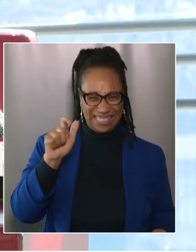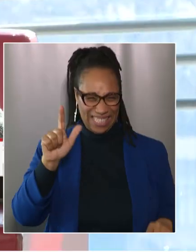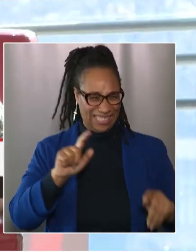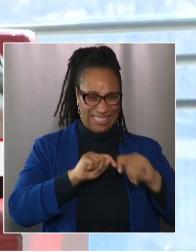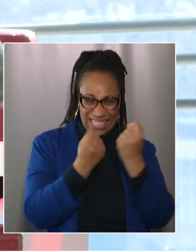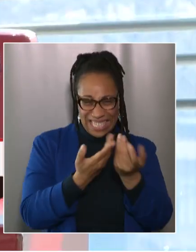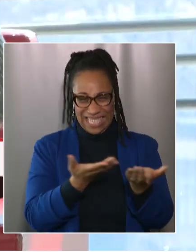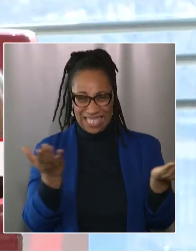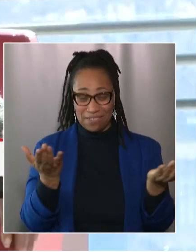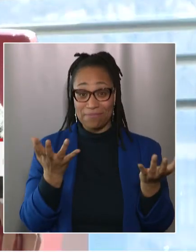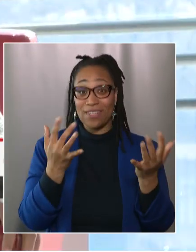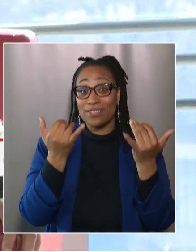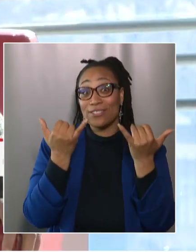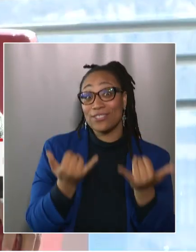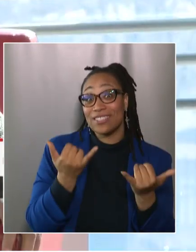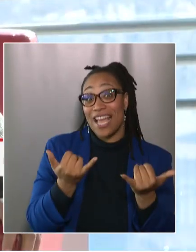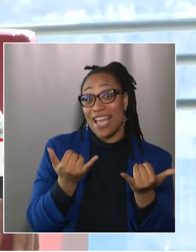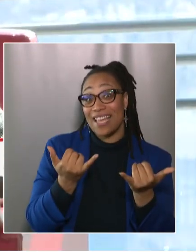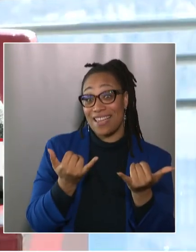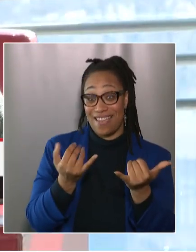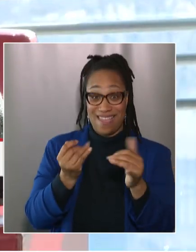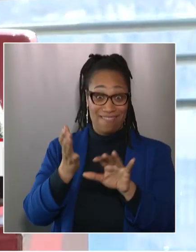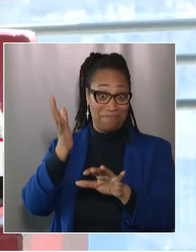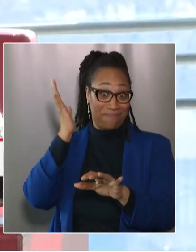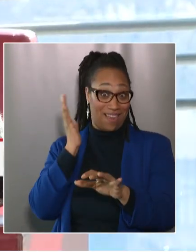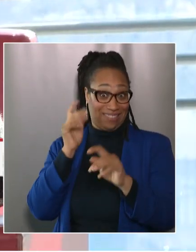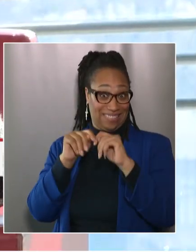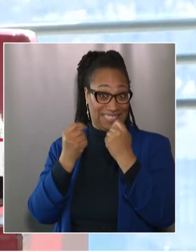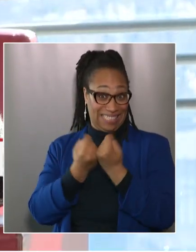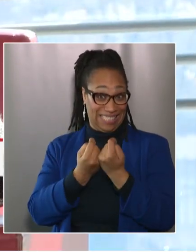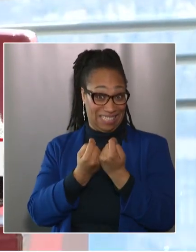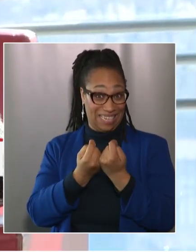and future. Give DMPED a big round of applause.